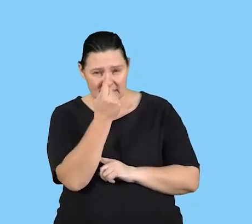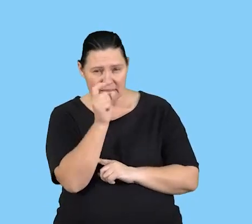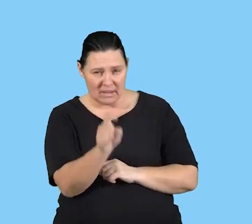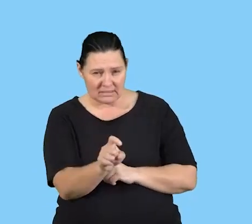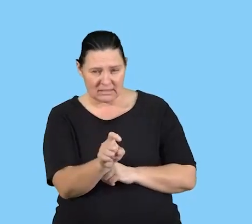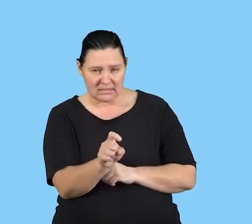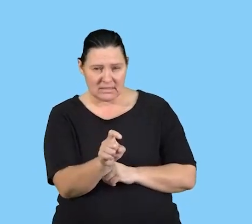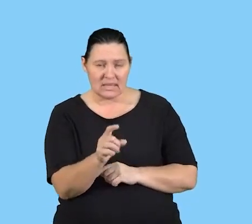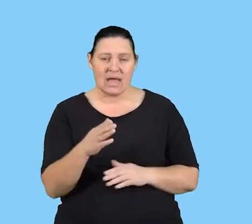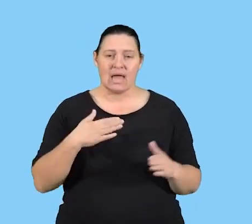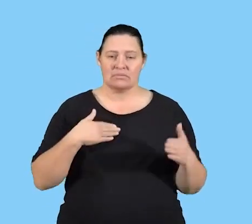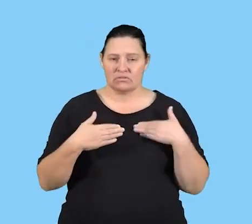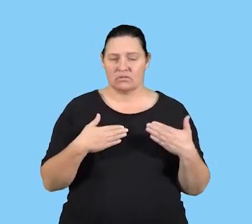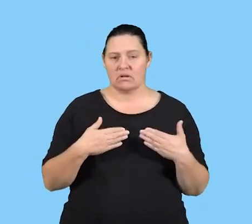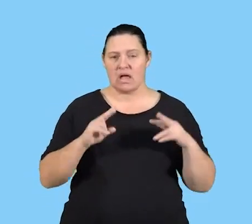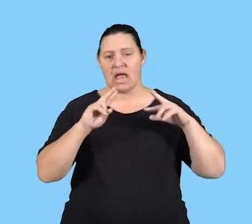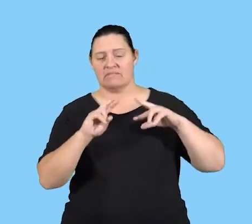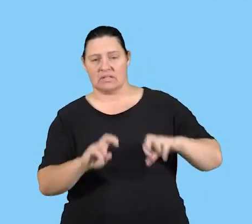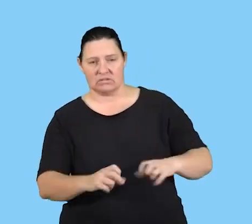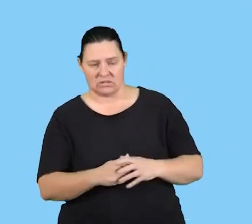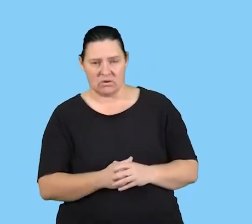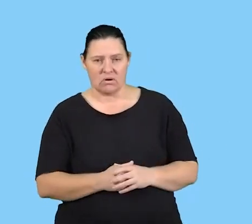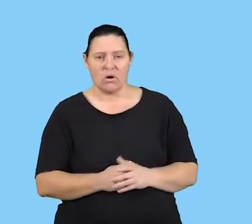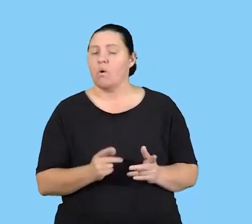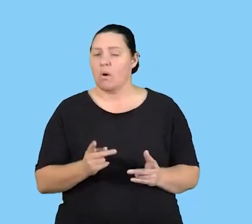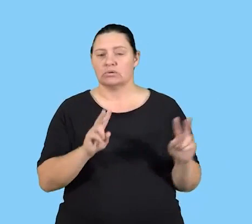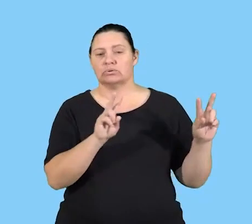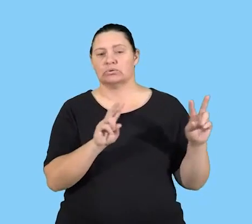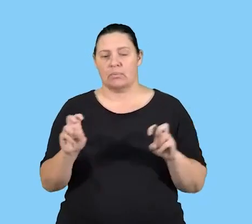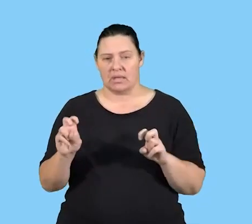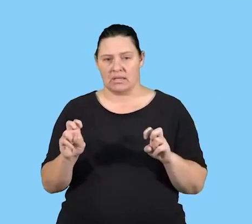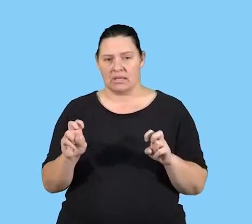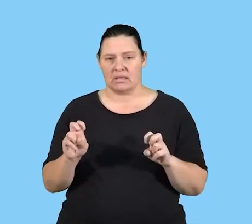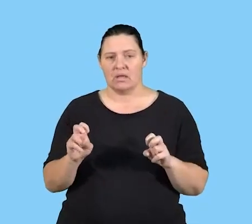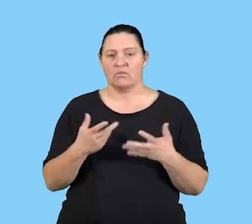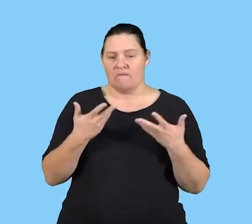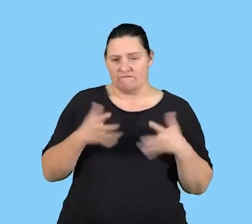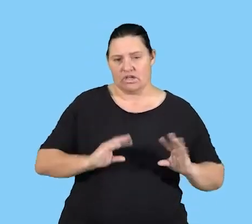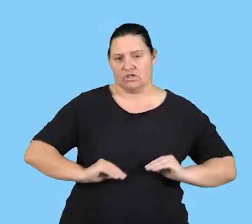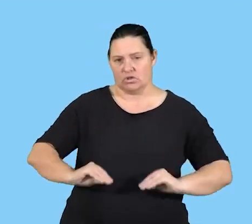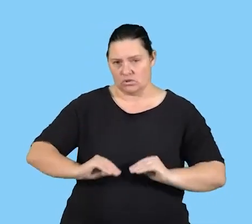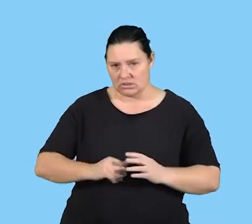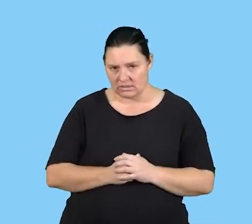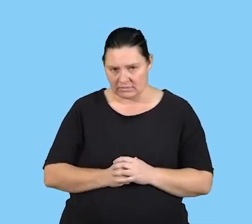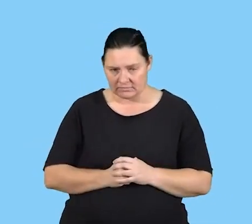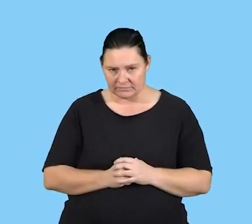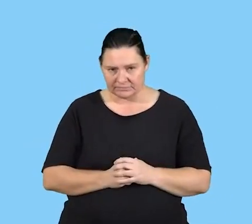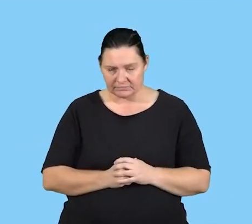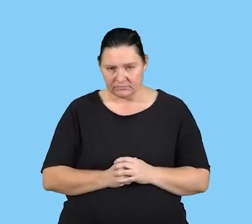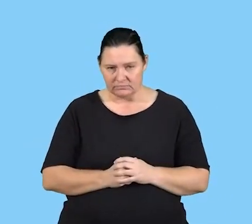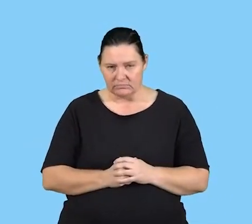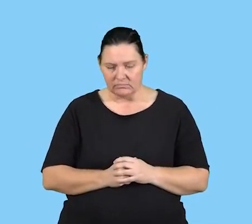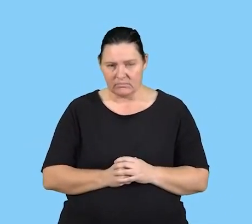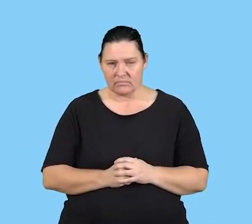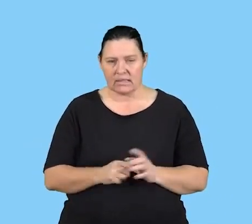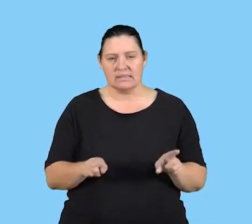that you cannot administer an investigation on the topic that you have already taught. Also,